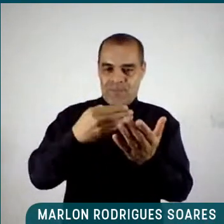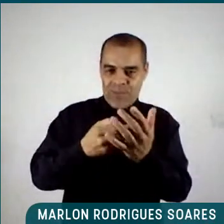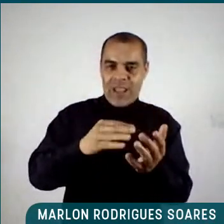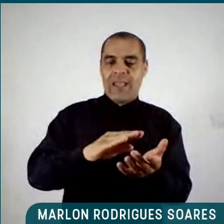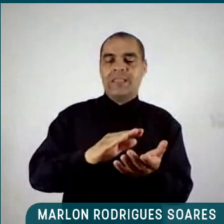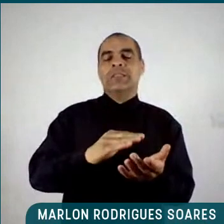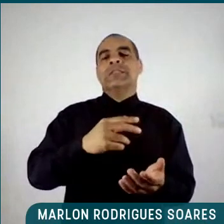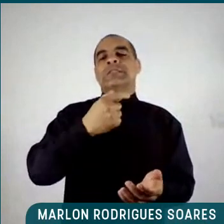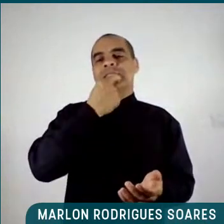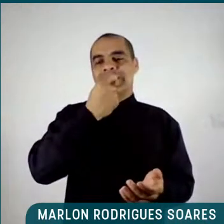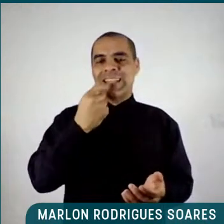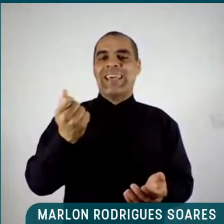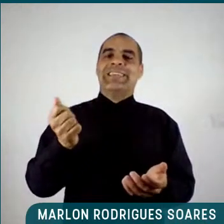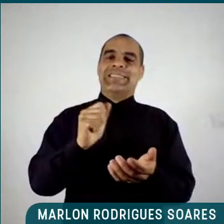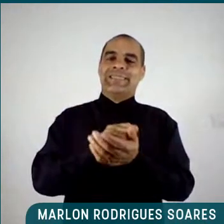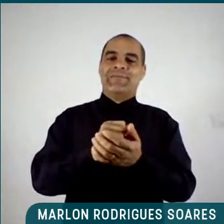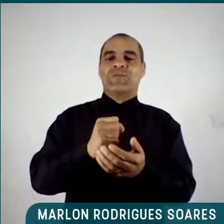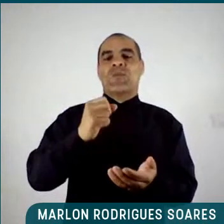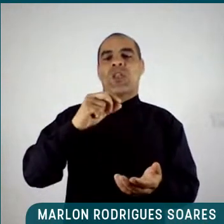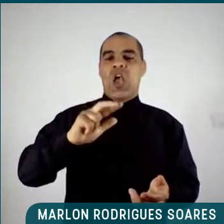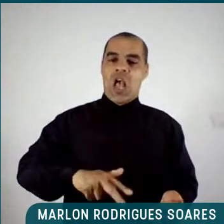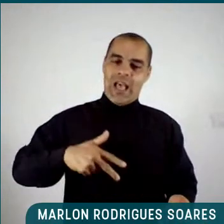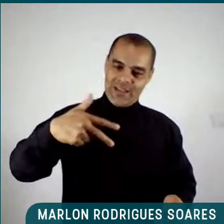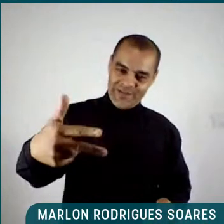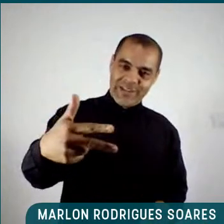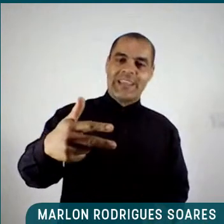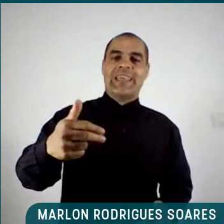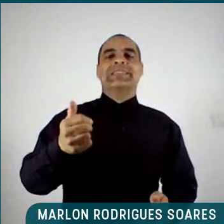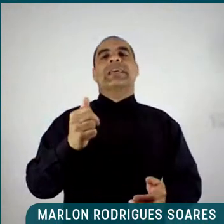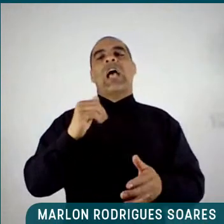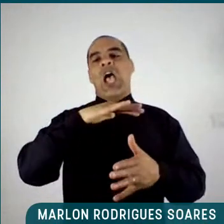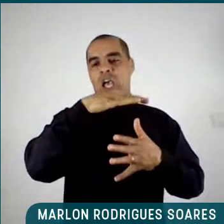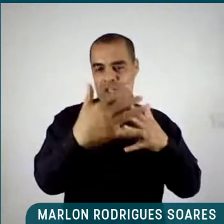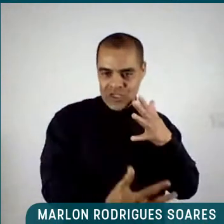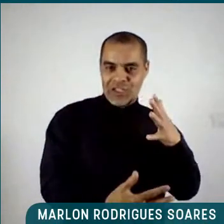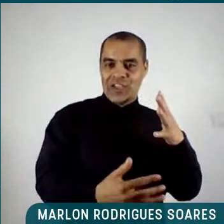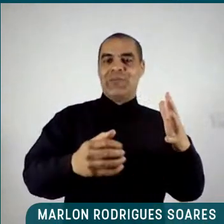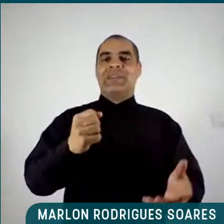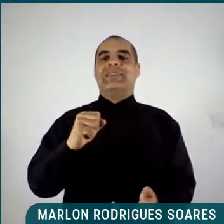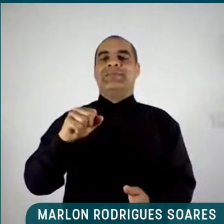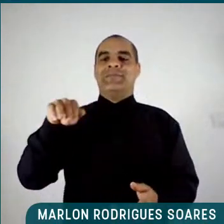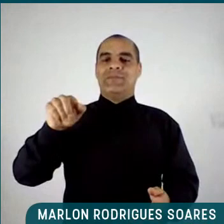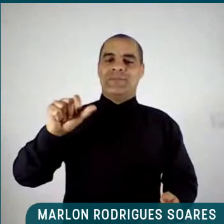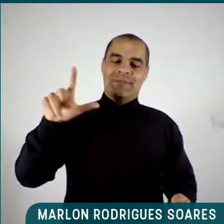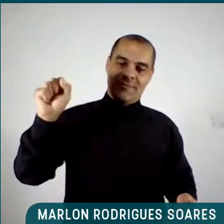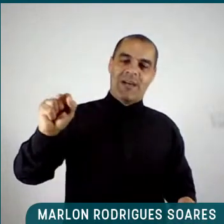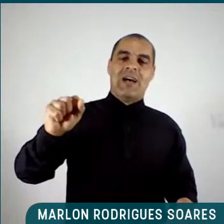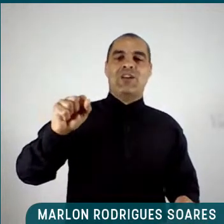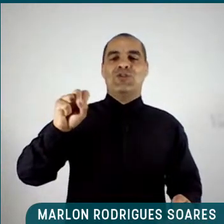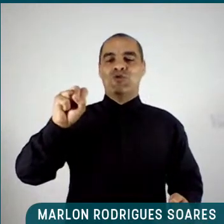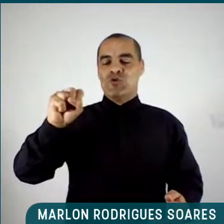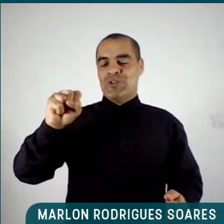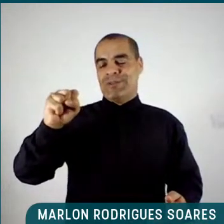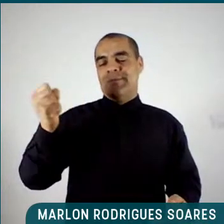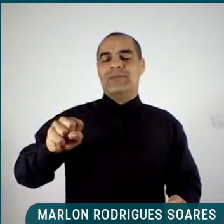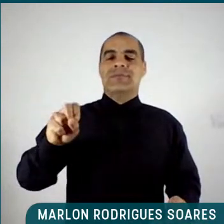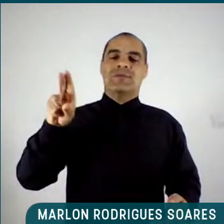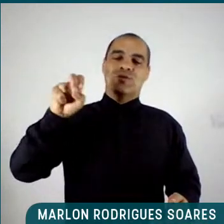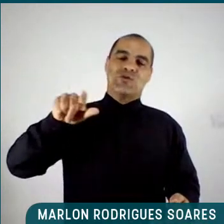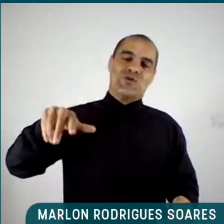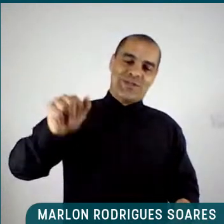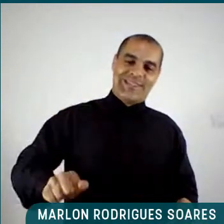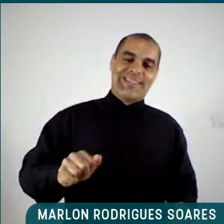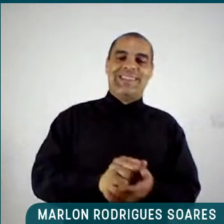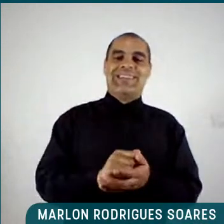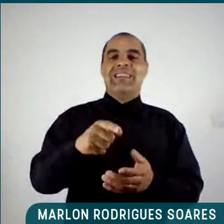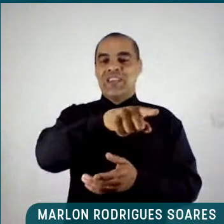event in English. Mais Diferenças, Marlon, Susana, for the interpretation in sign language, to TV Estadão,